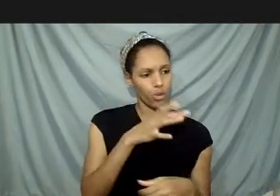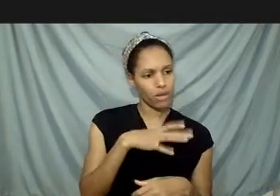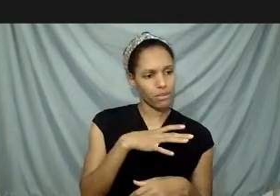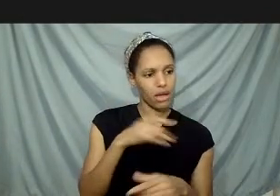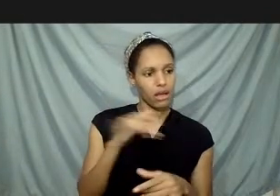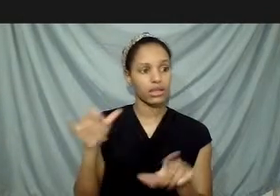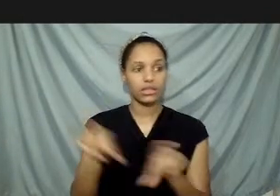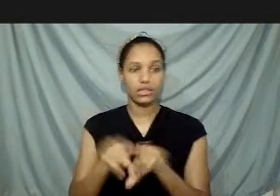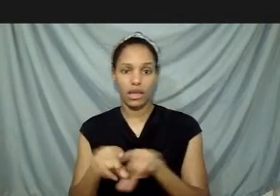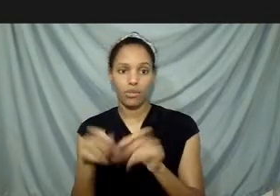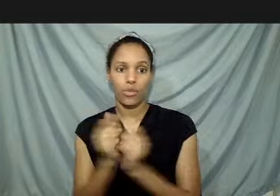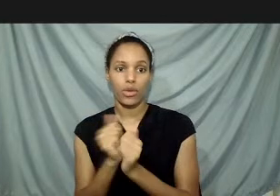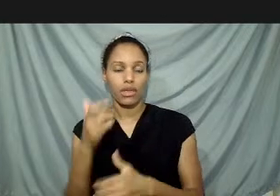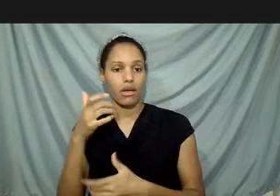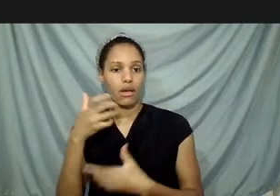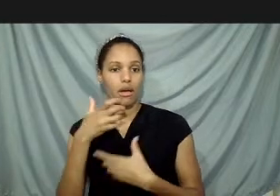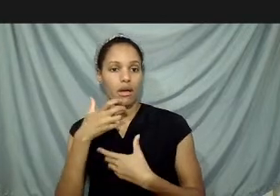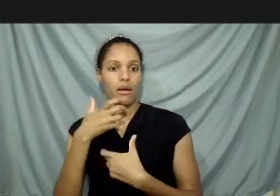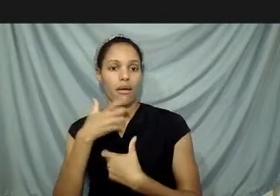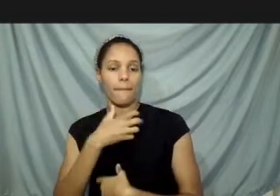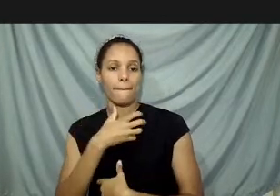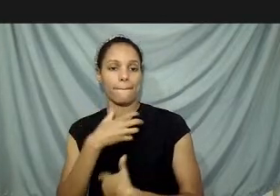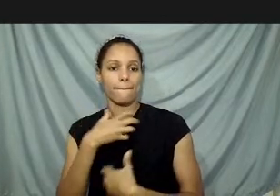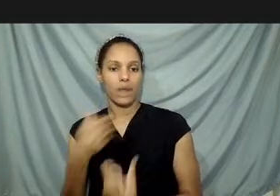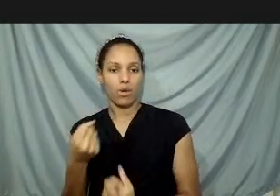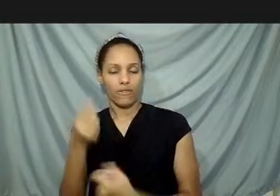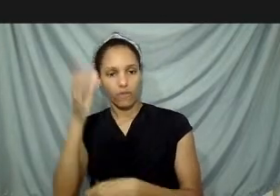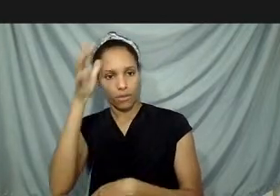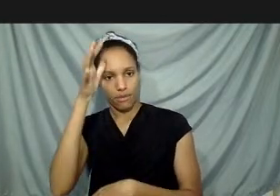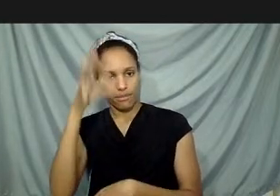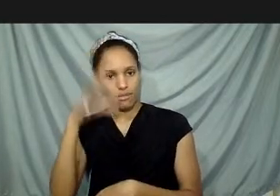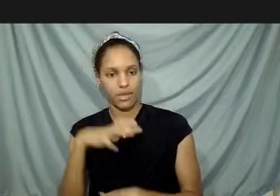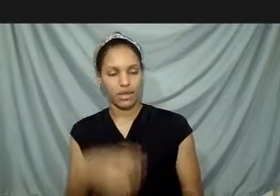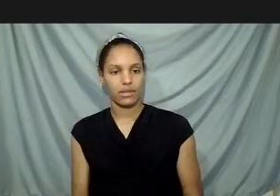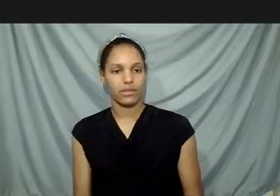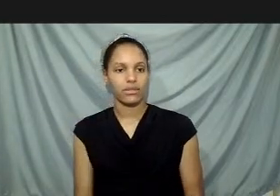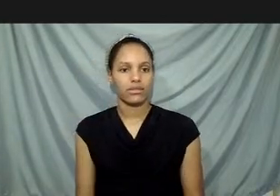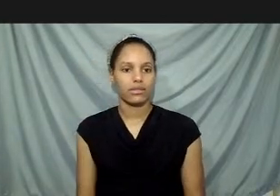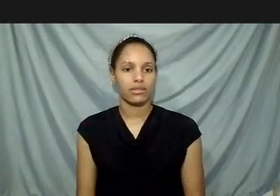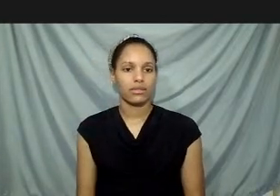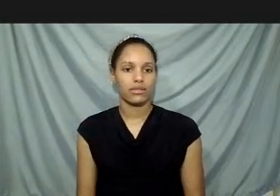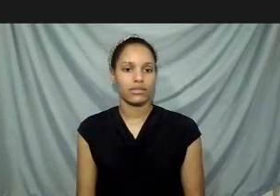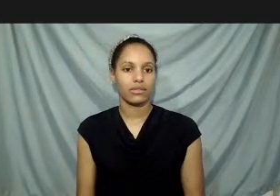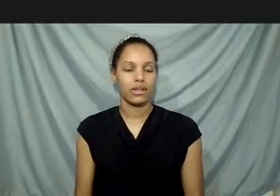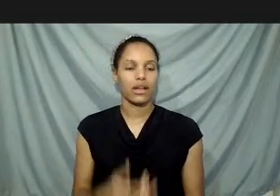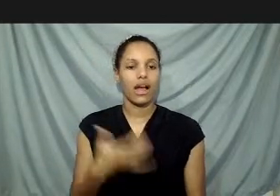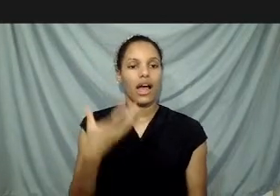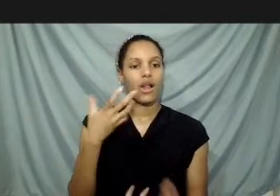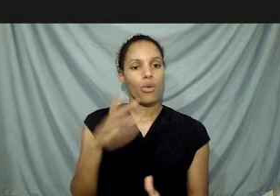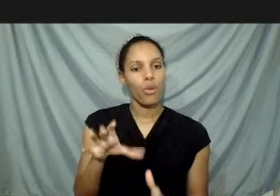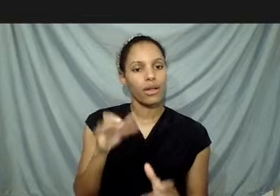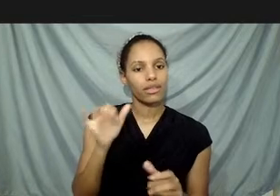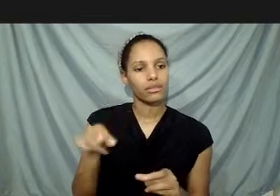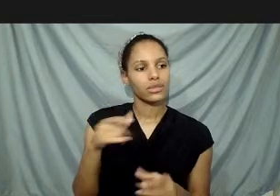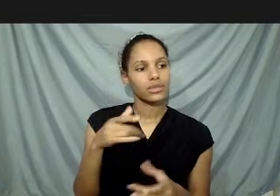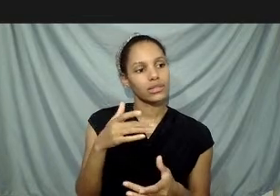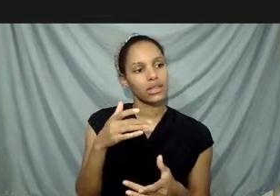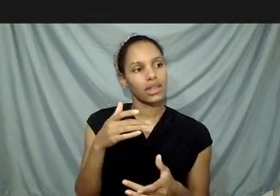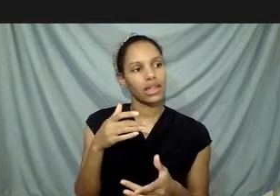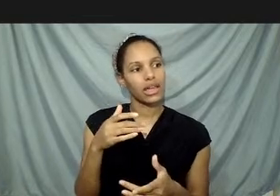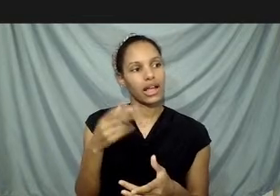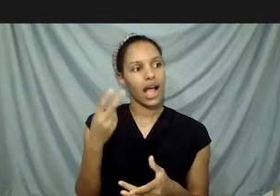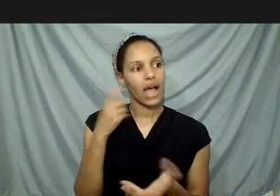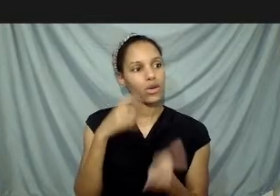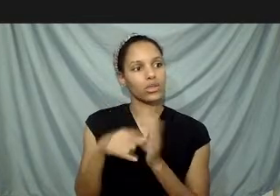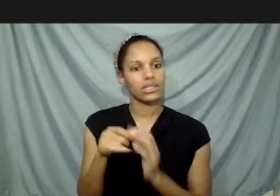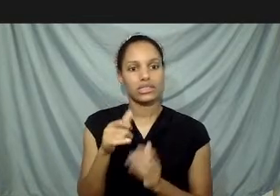there wasn't a lot of, I didn't work with women that felt like they were being oppressed in the environments that I was exposed,